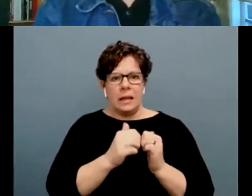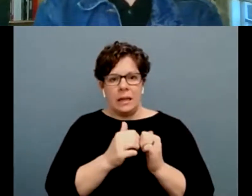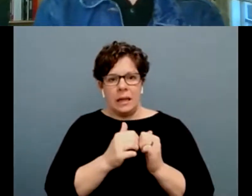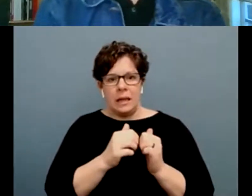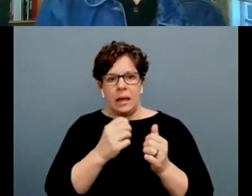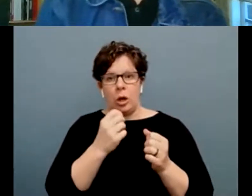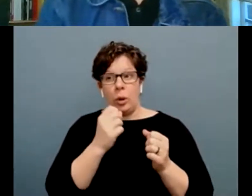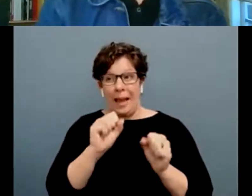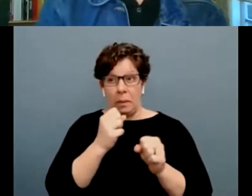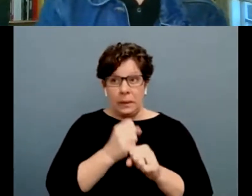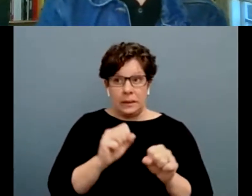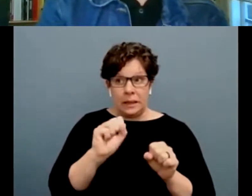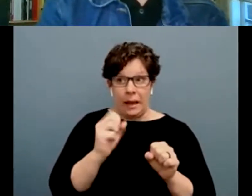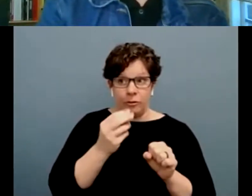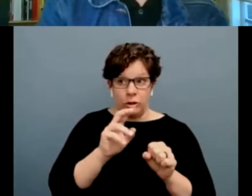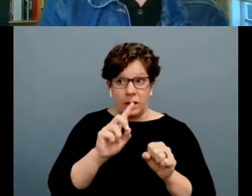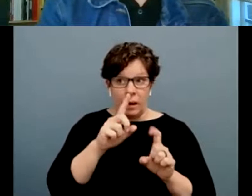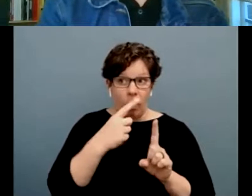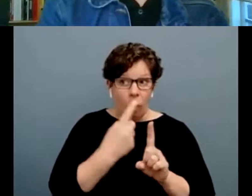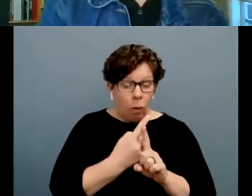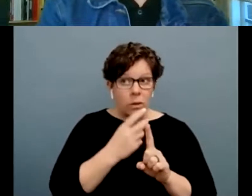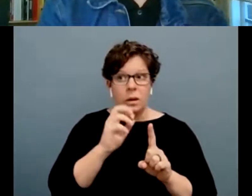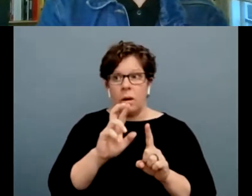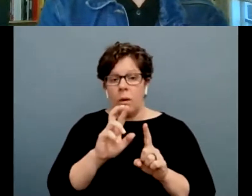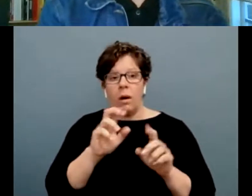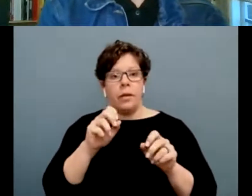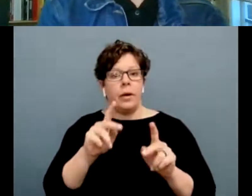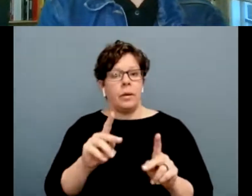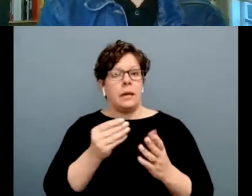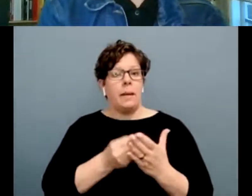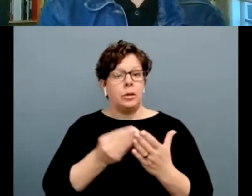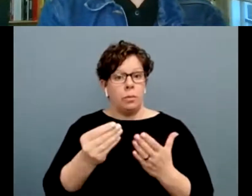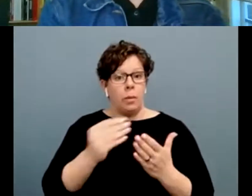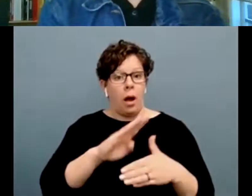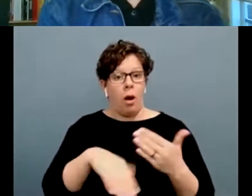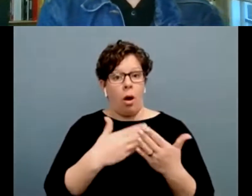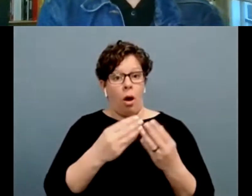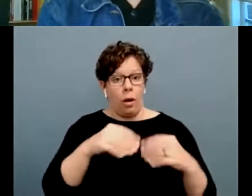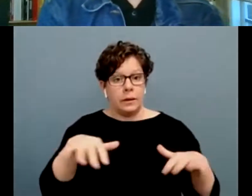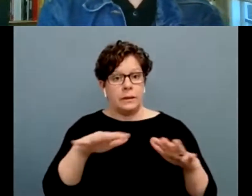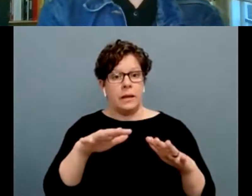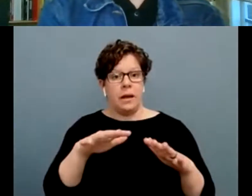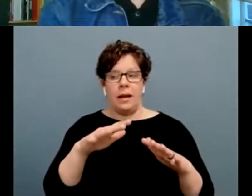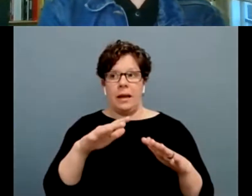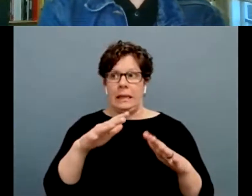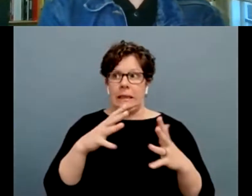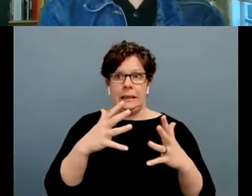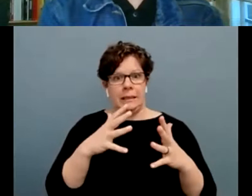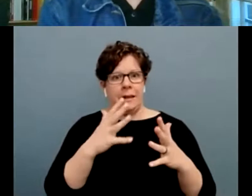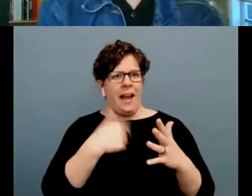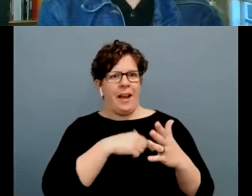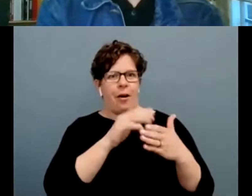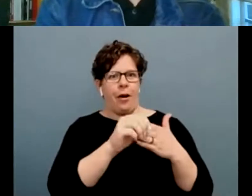shed. There was an opportunity to buy the site, and our fearless leader at the Department of Arts